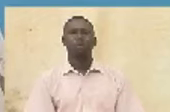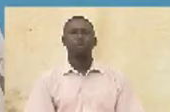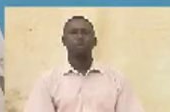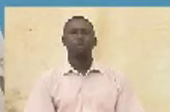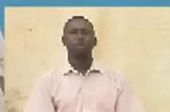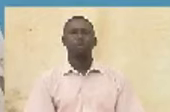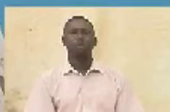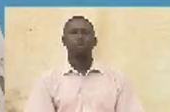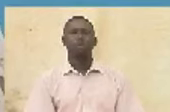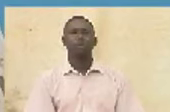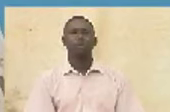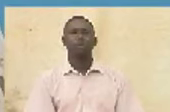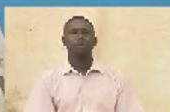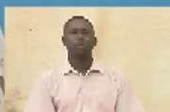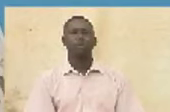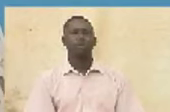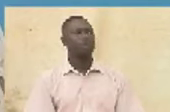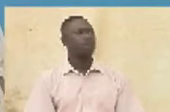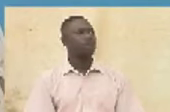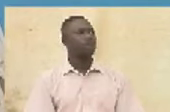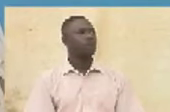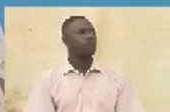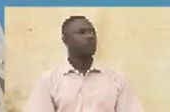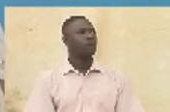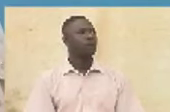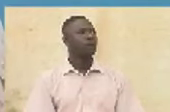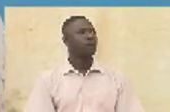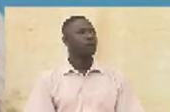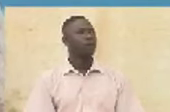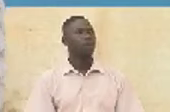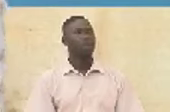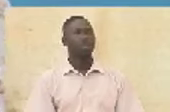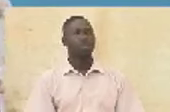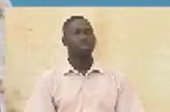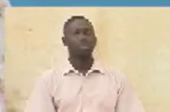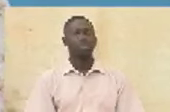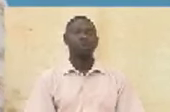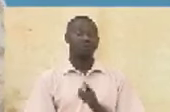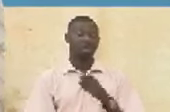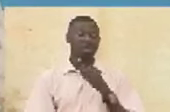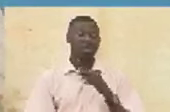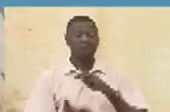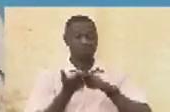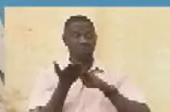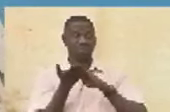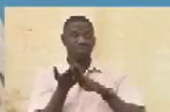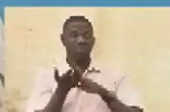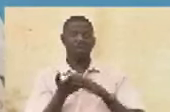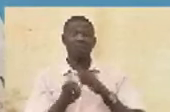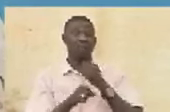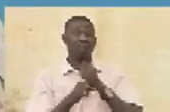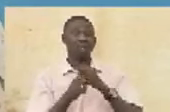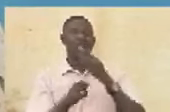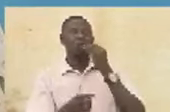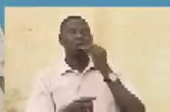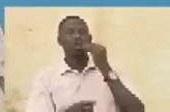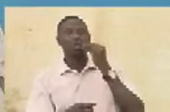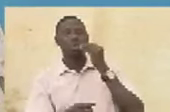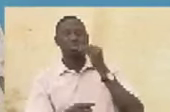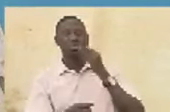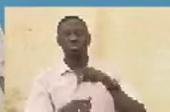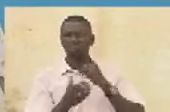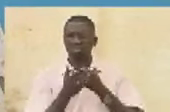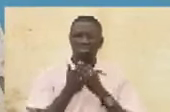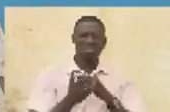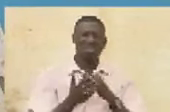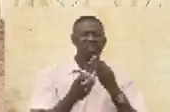o nyaake da ko no do kuni ya re mulun kene. Well, this medicine that we are made to chew, some of